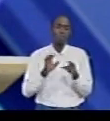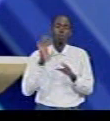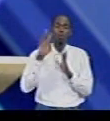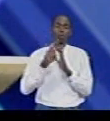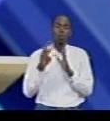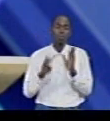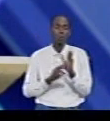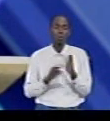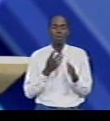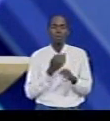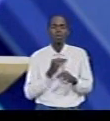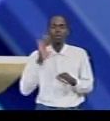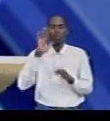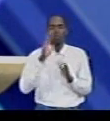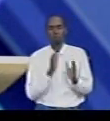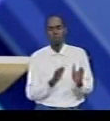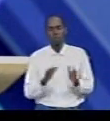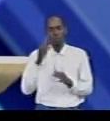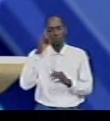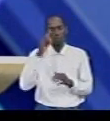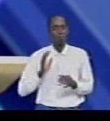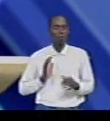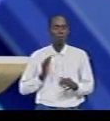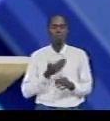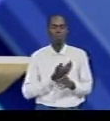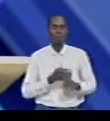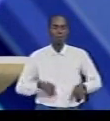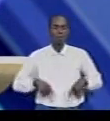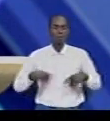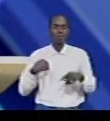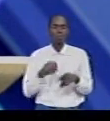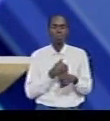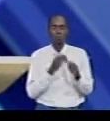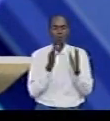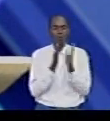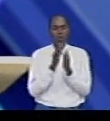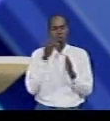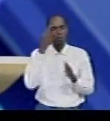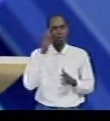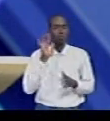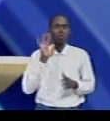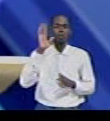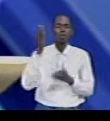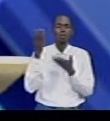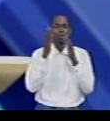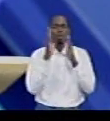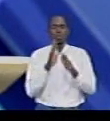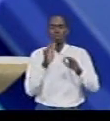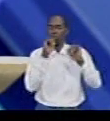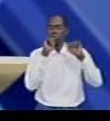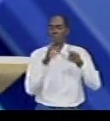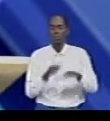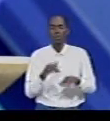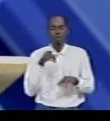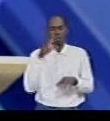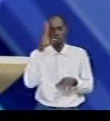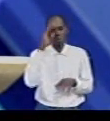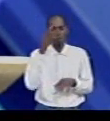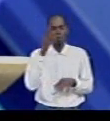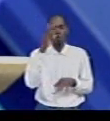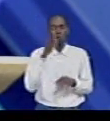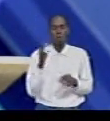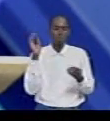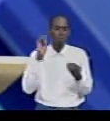and purpose for our lives. We pray for your servant. We ask that you bless him, dear Lord, and keep him